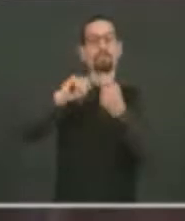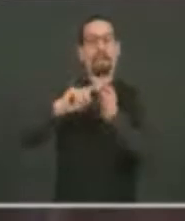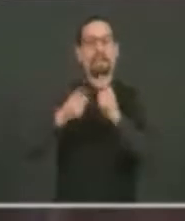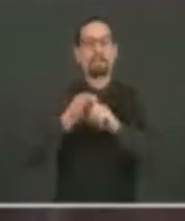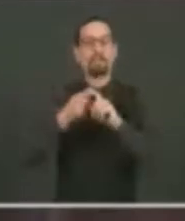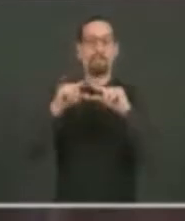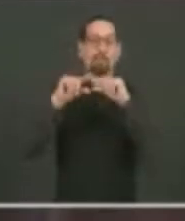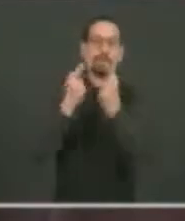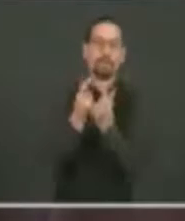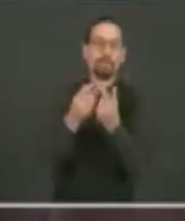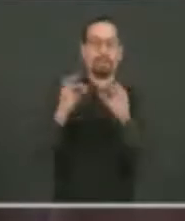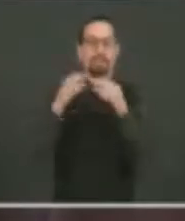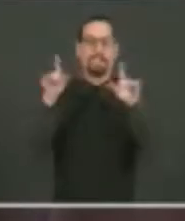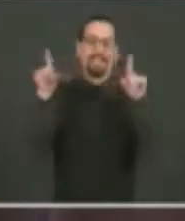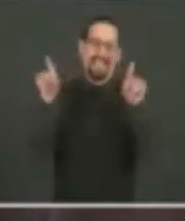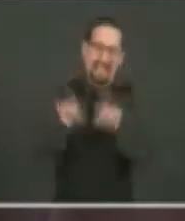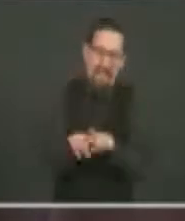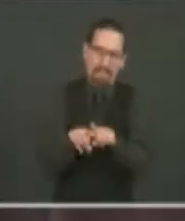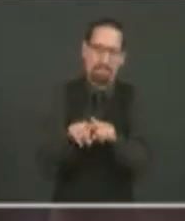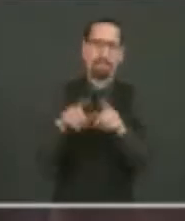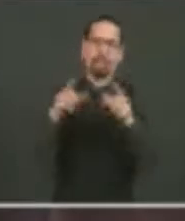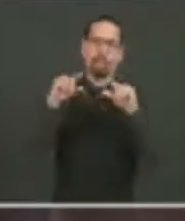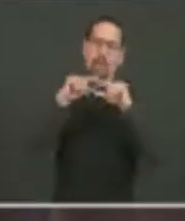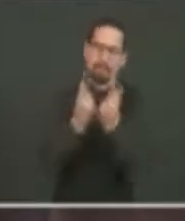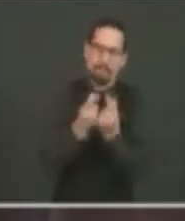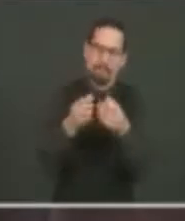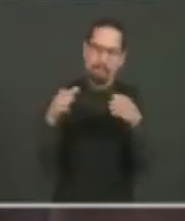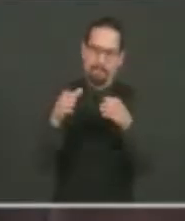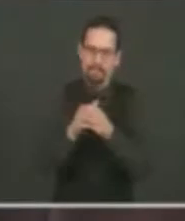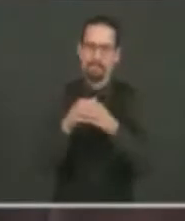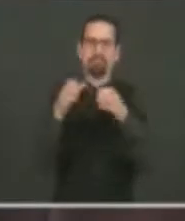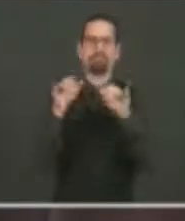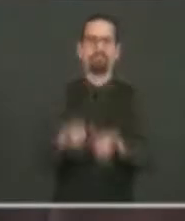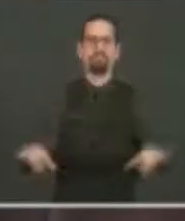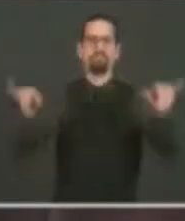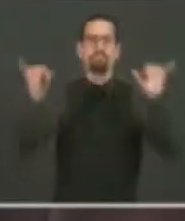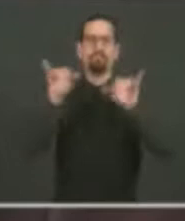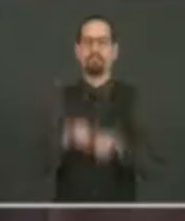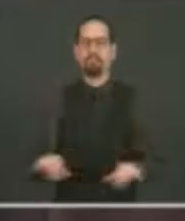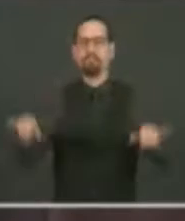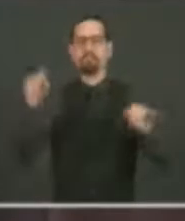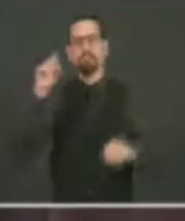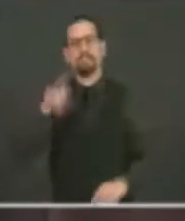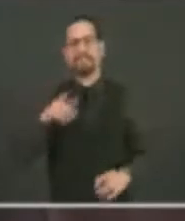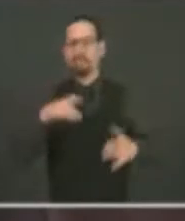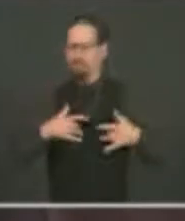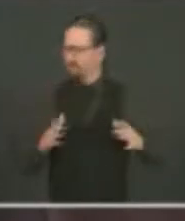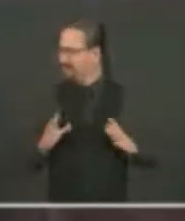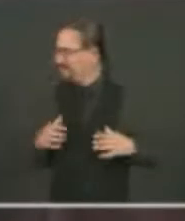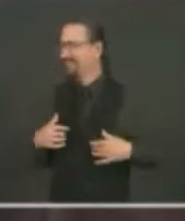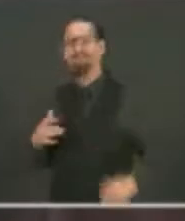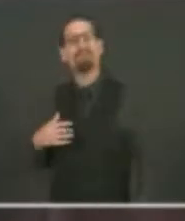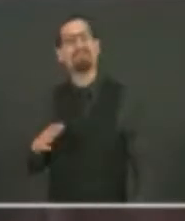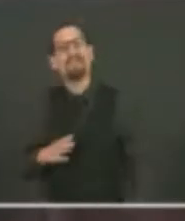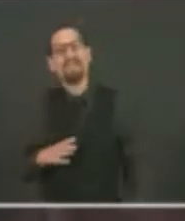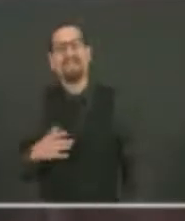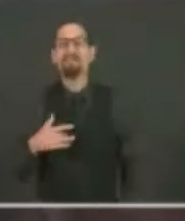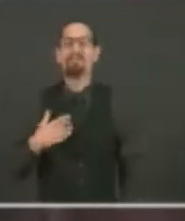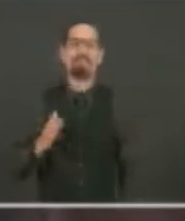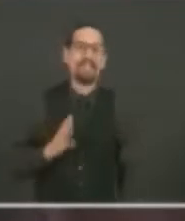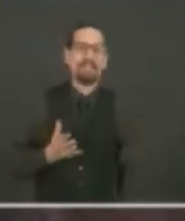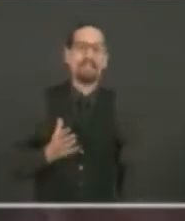stable, particularly among people who otherwise feel healthy and feel fine. What is the percentage of